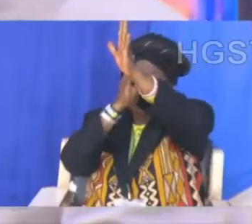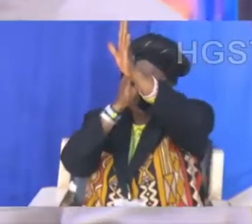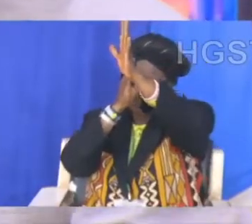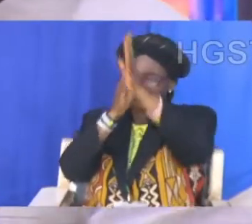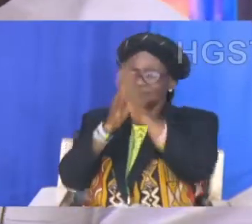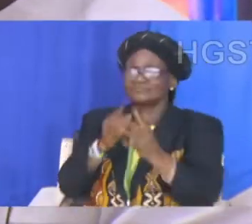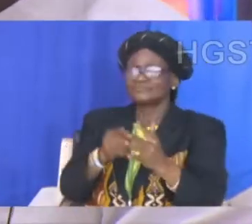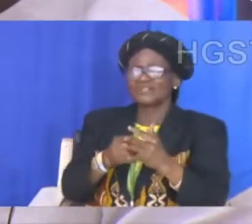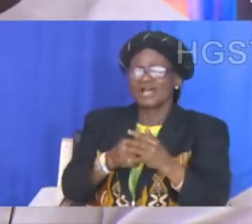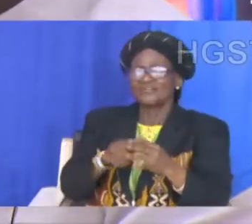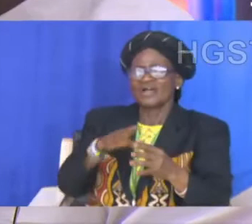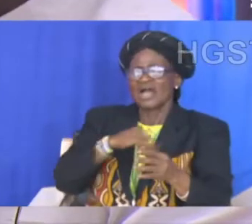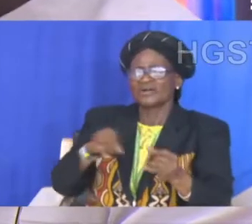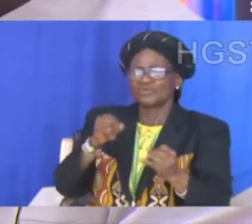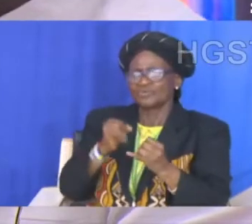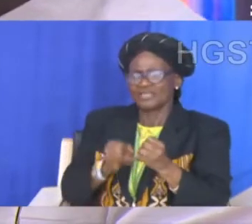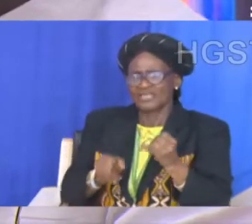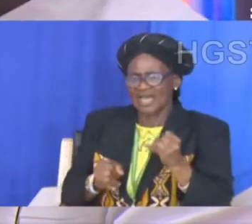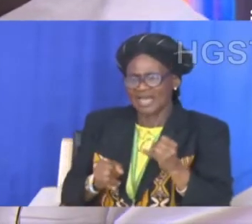And Omega,